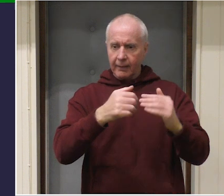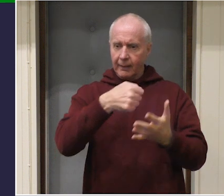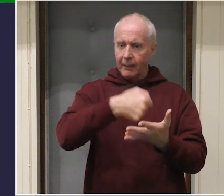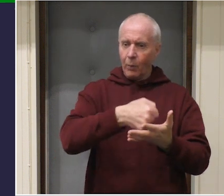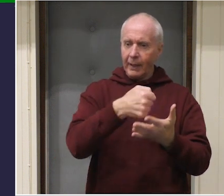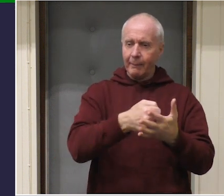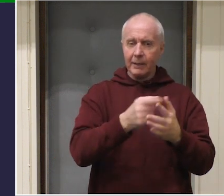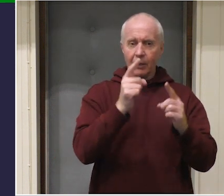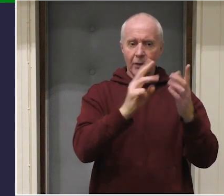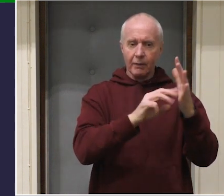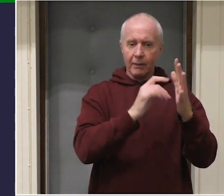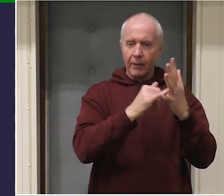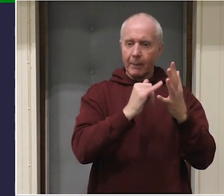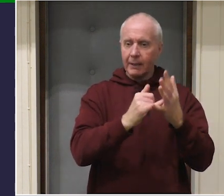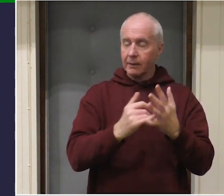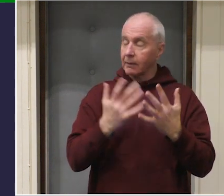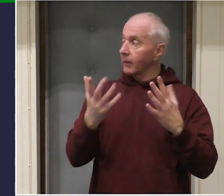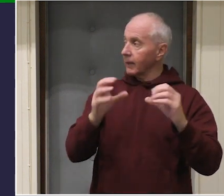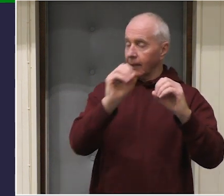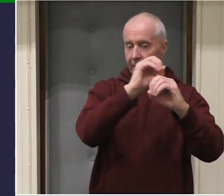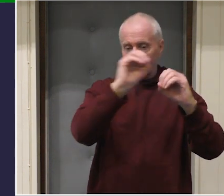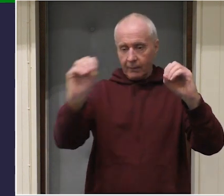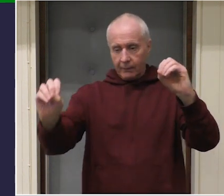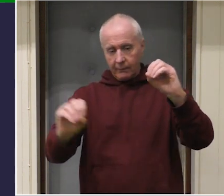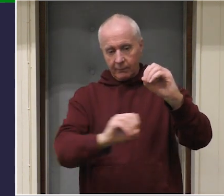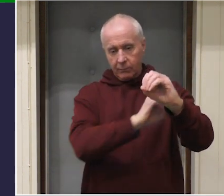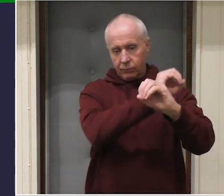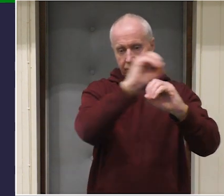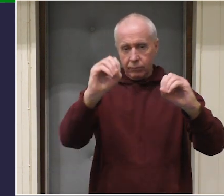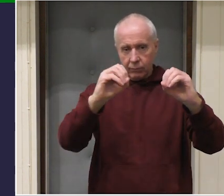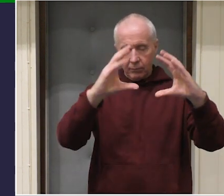stars. And finally, I get this eccentricity parameter here as well, which is important.